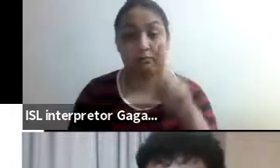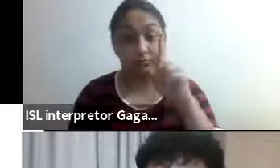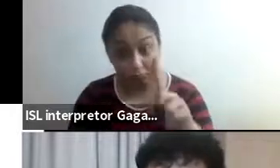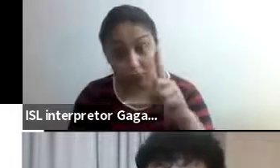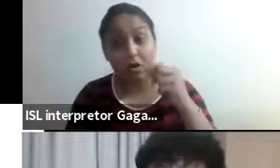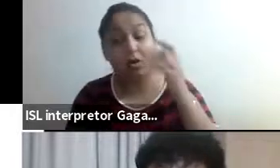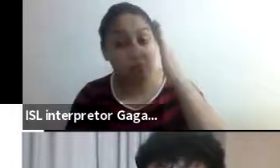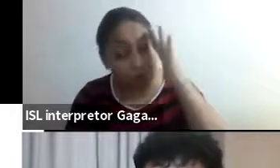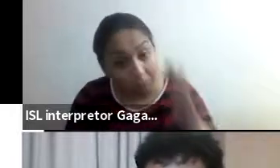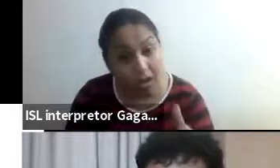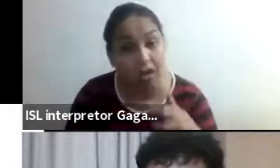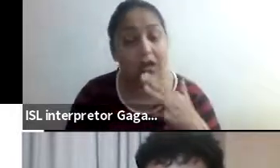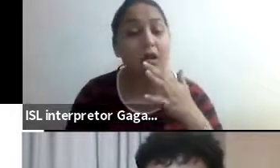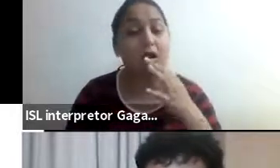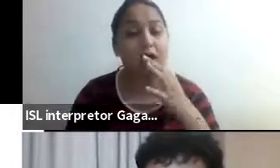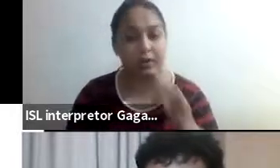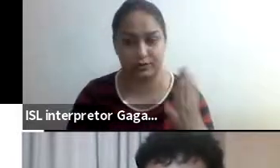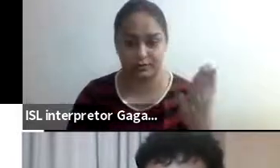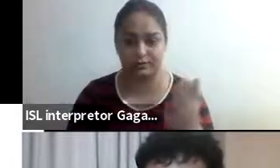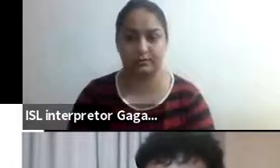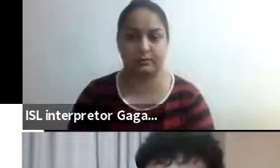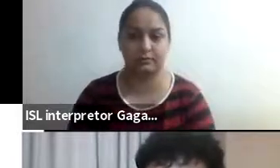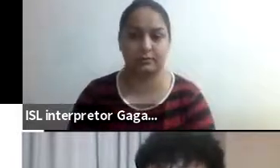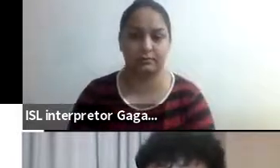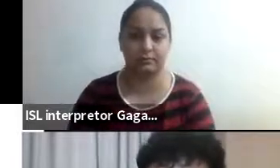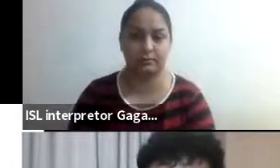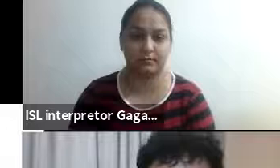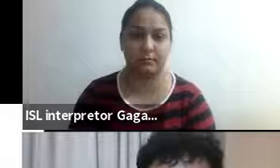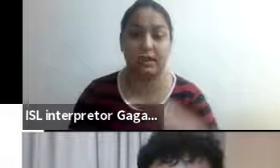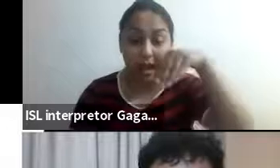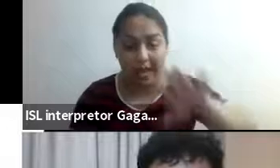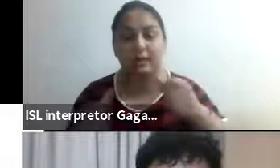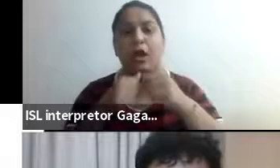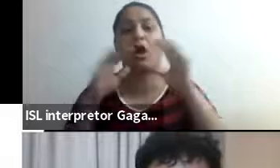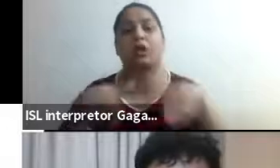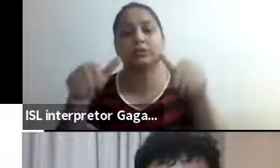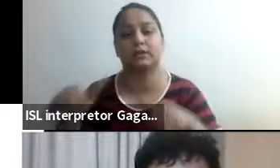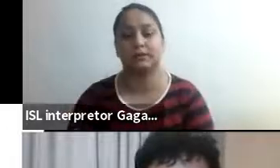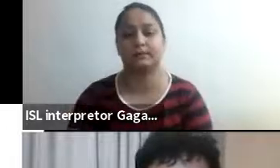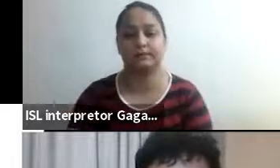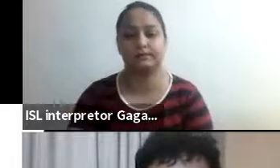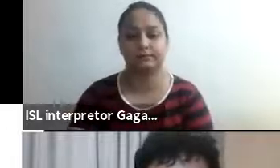main settlers uh, in Australia, and